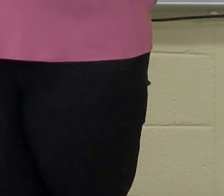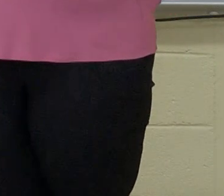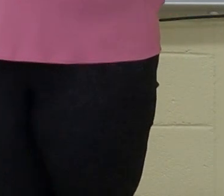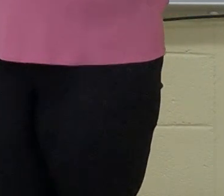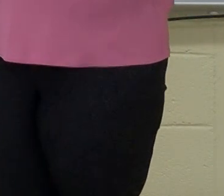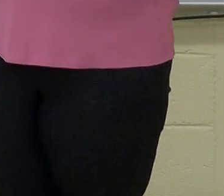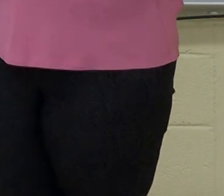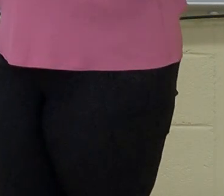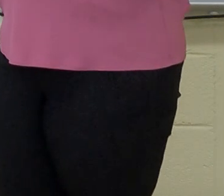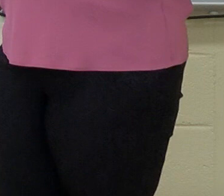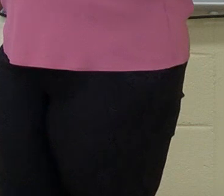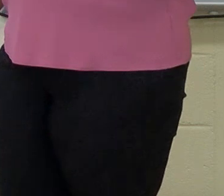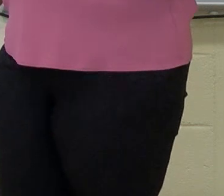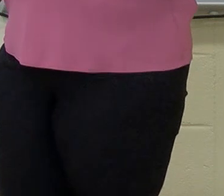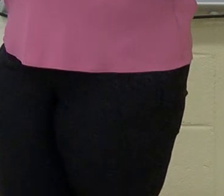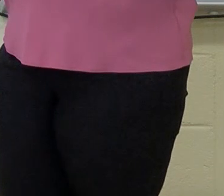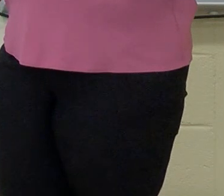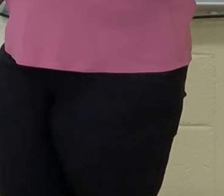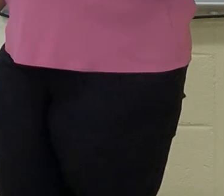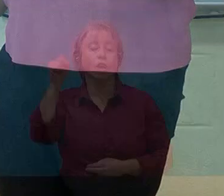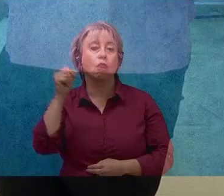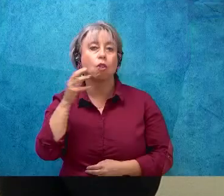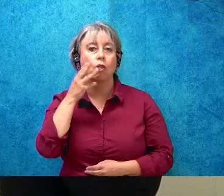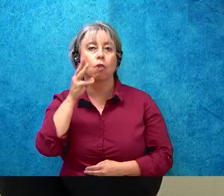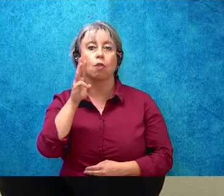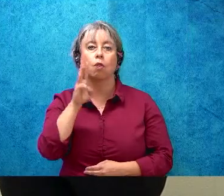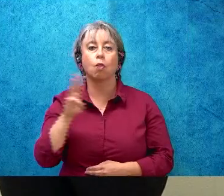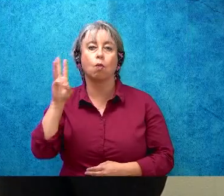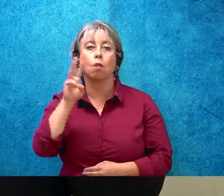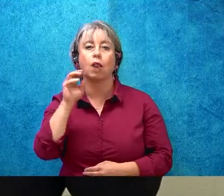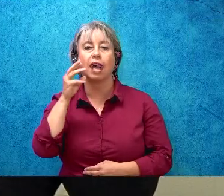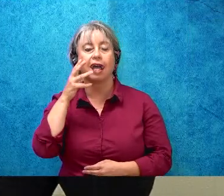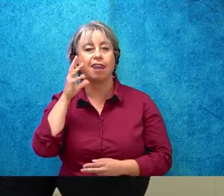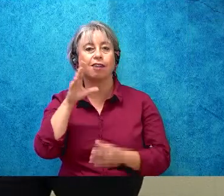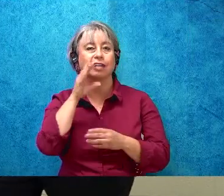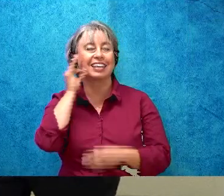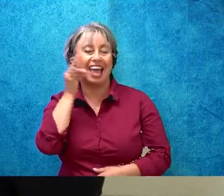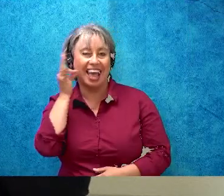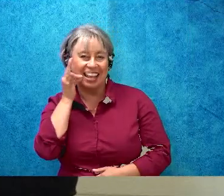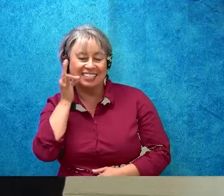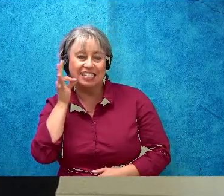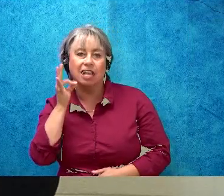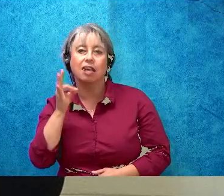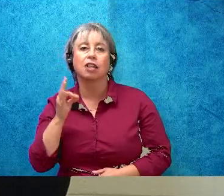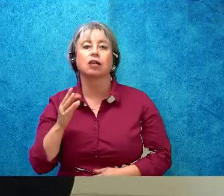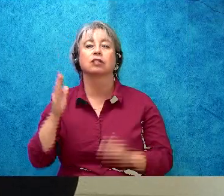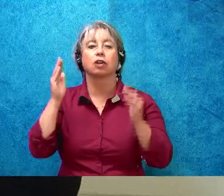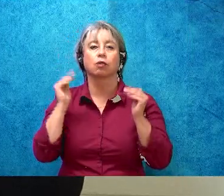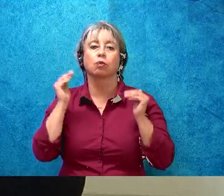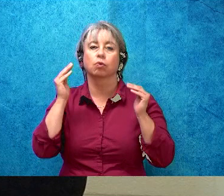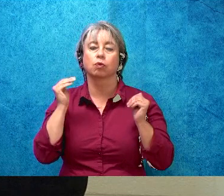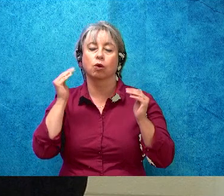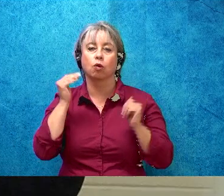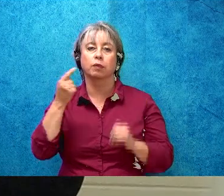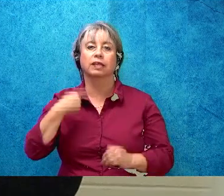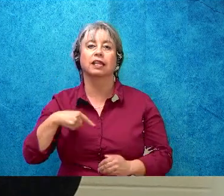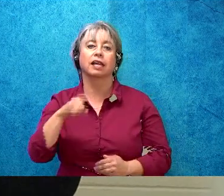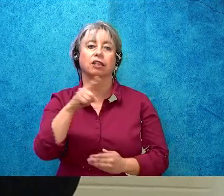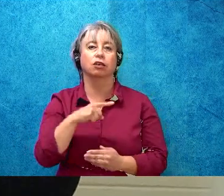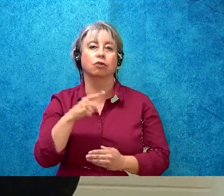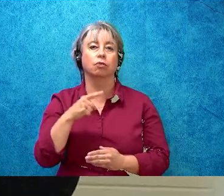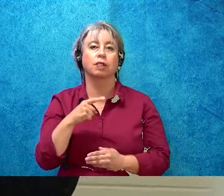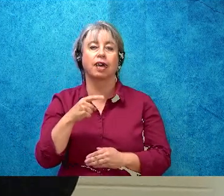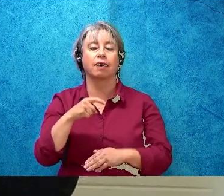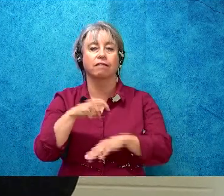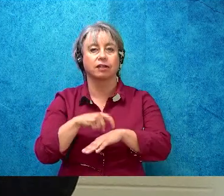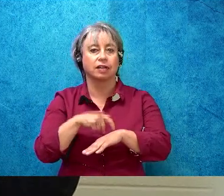teachers, I just want to let y'all know that we actually do miss y'all, and so this is why we're making sure that you get what you need from your home. So take a